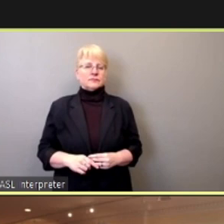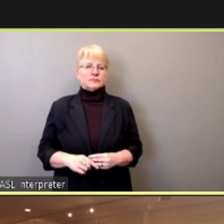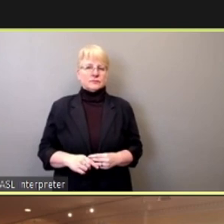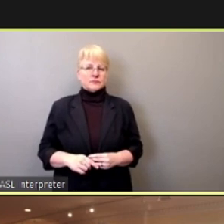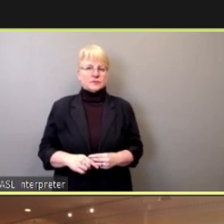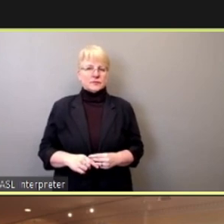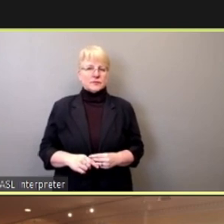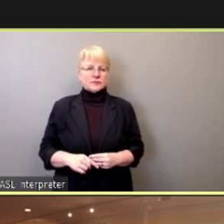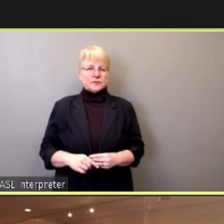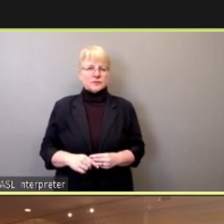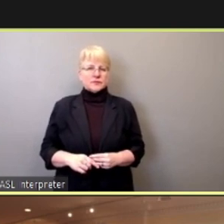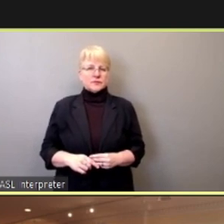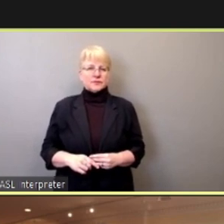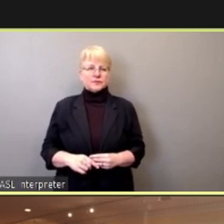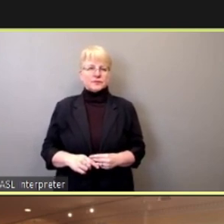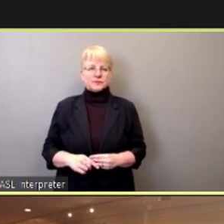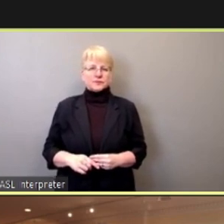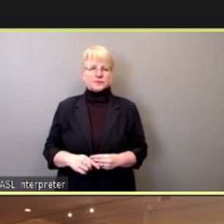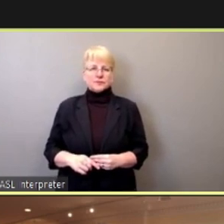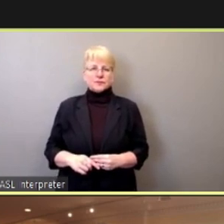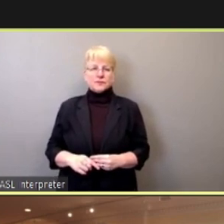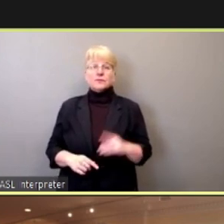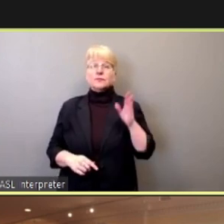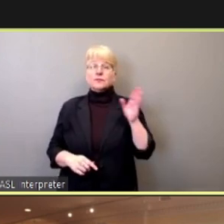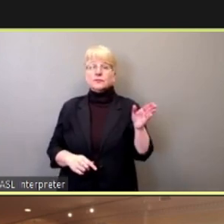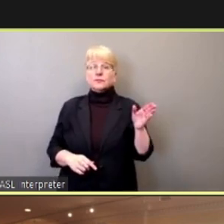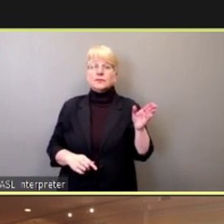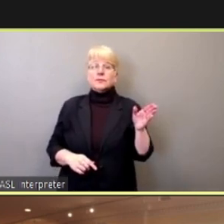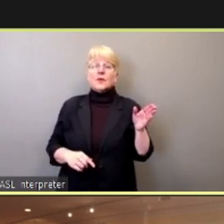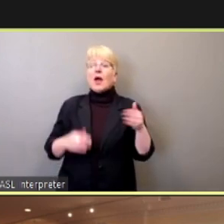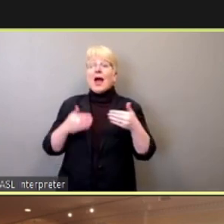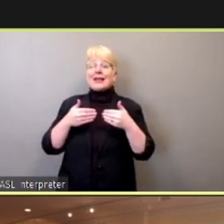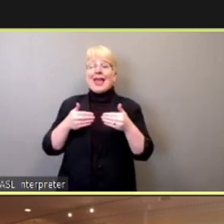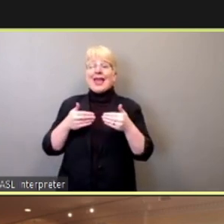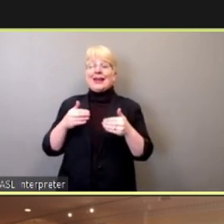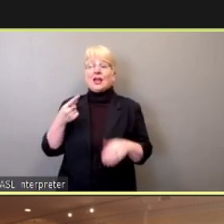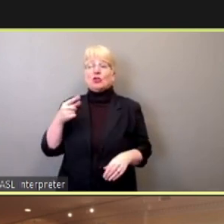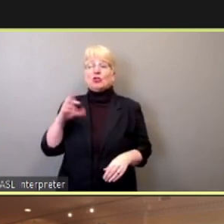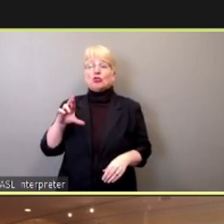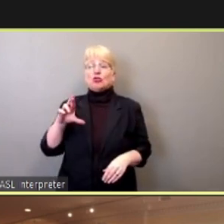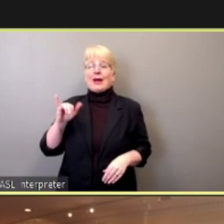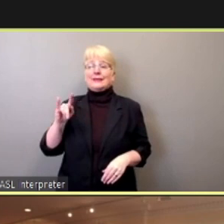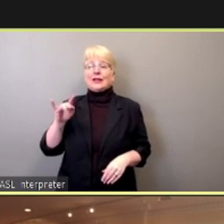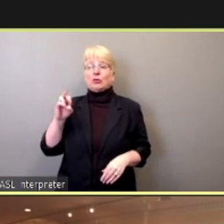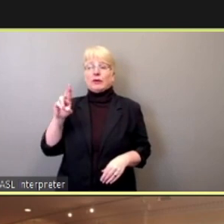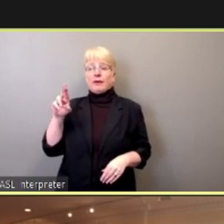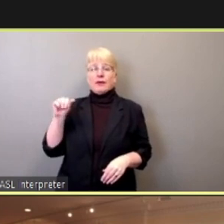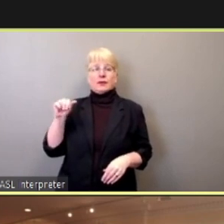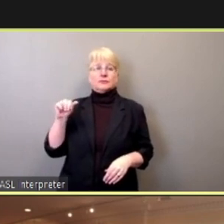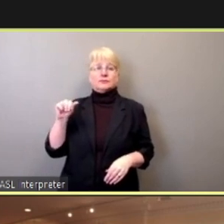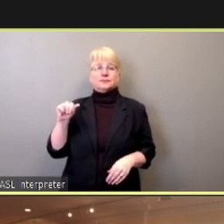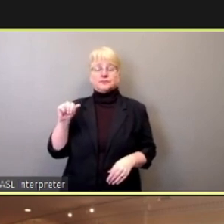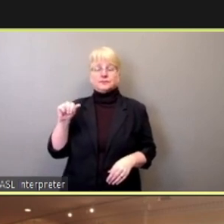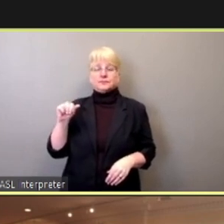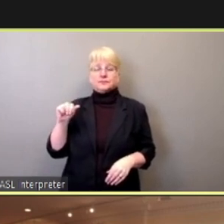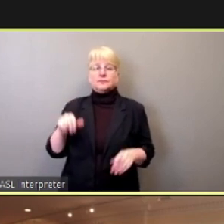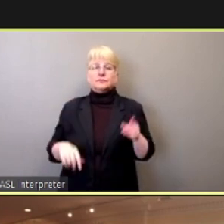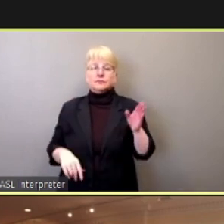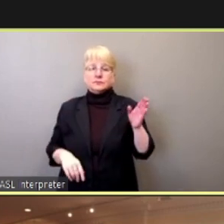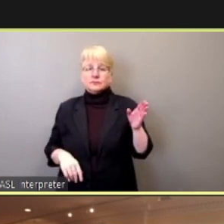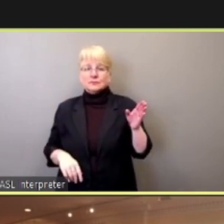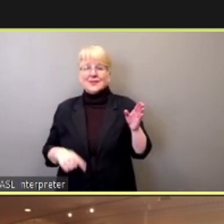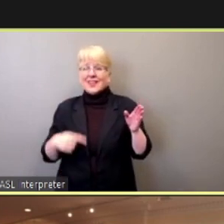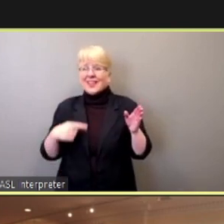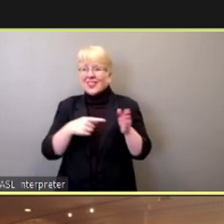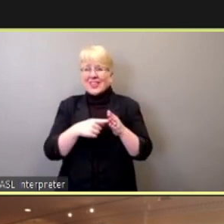Just our gating criteria, which are becoming relevant to all of us. Again, we've had this slide which had really no